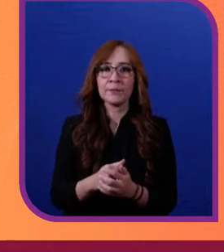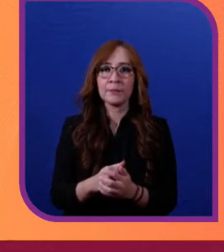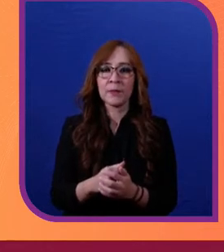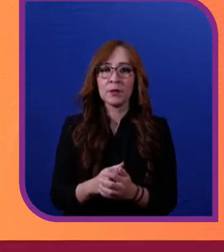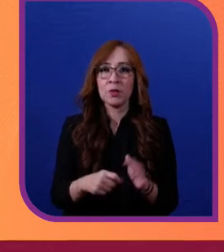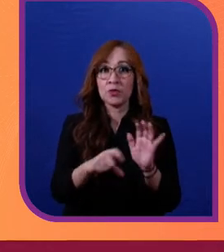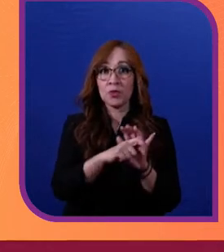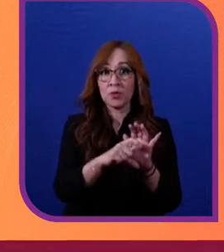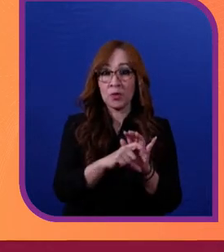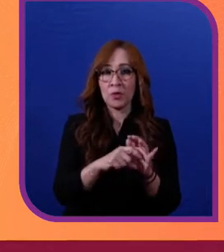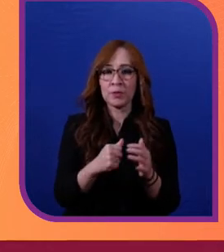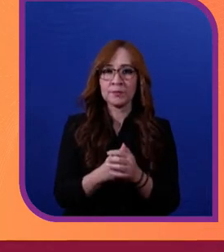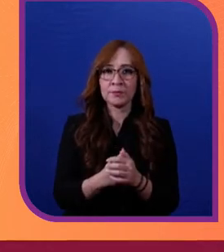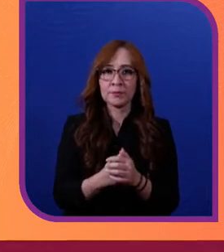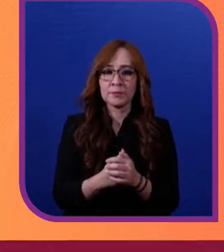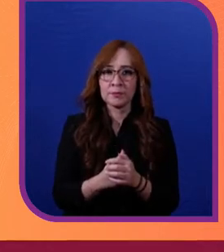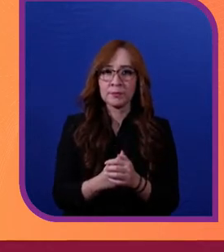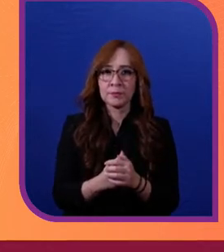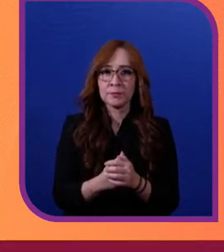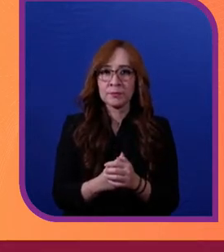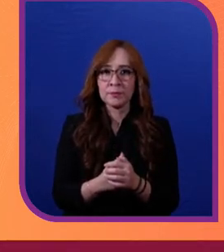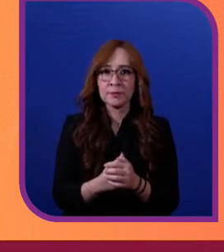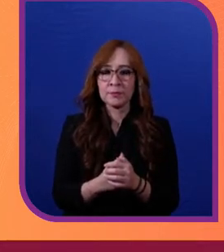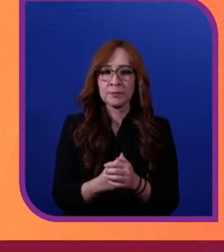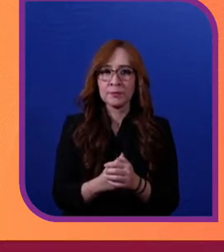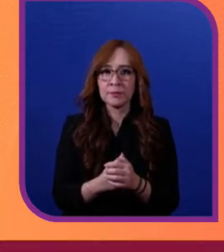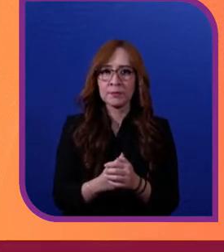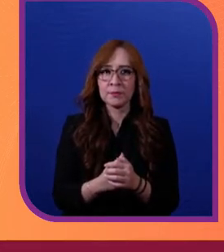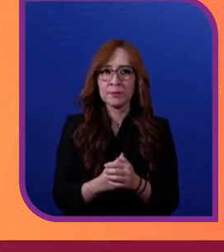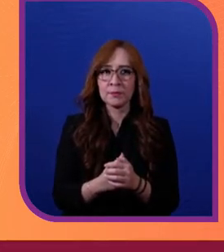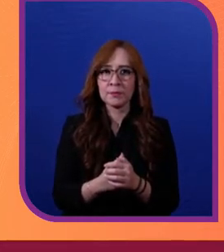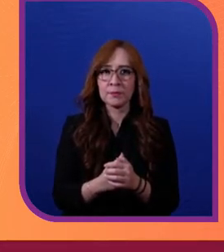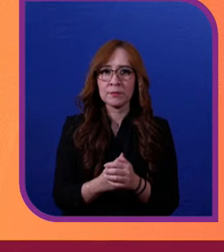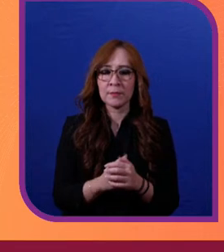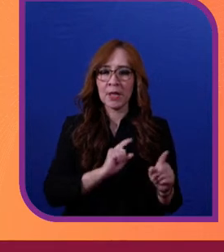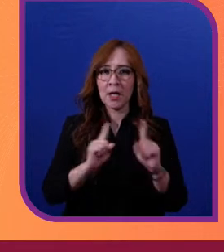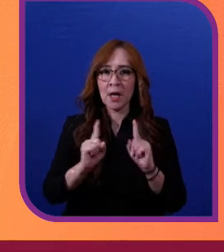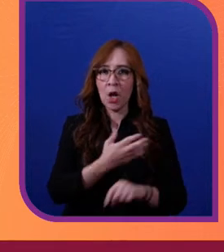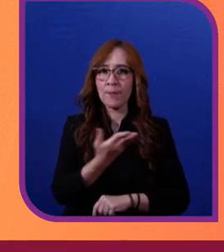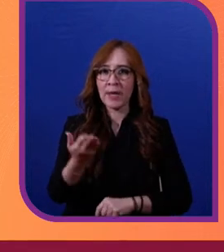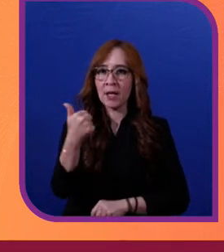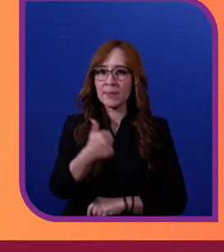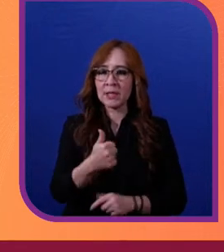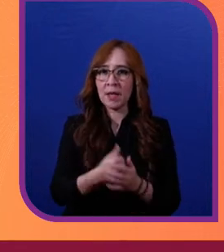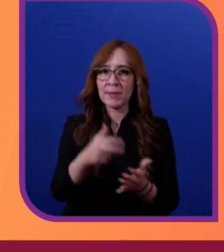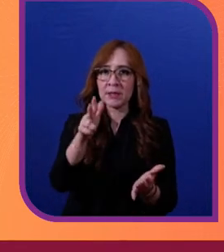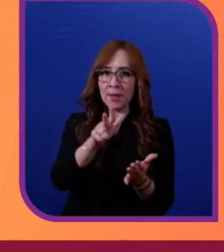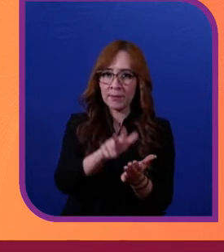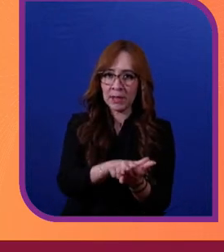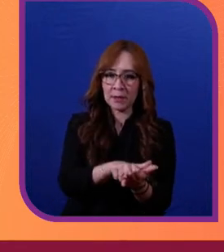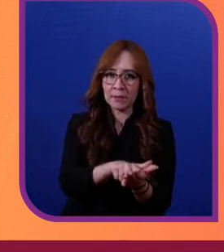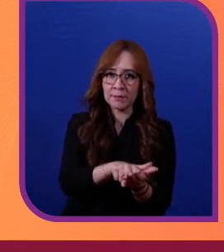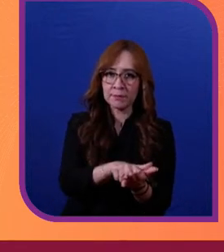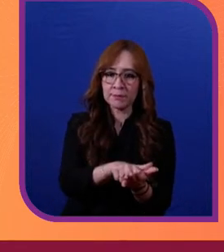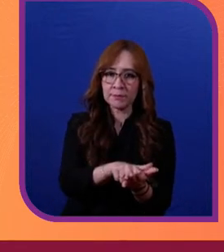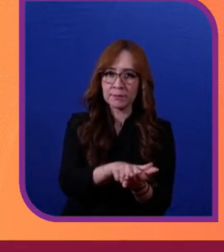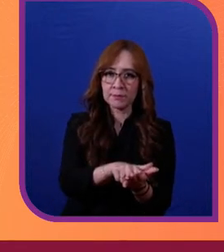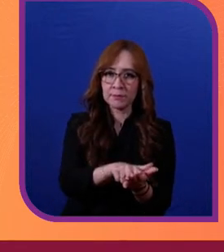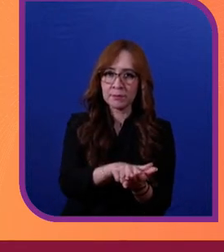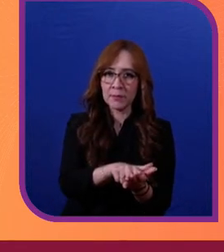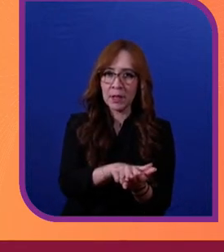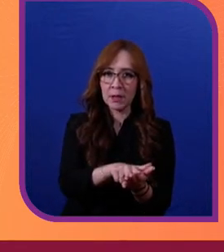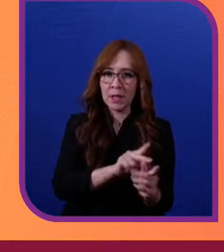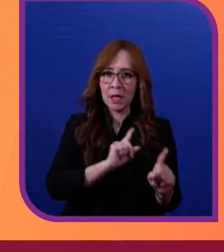ekute dan antidoron obligations and external one in the miniature genre has seen that transitions we